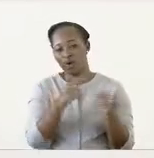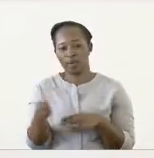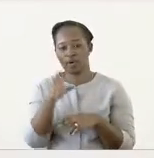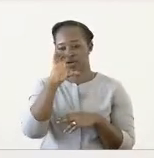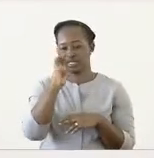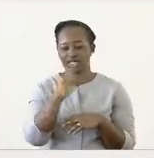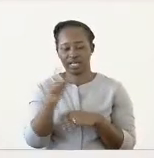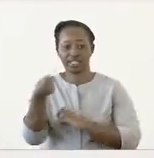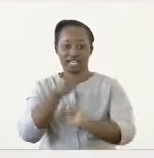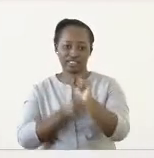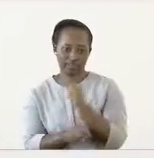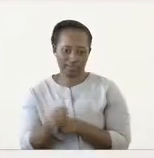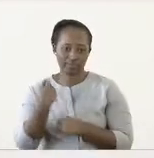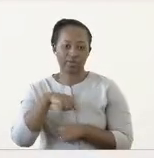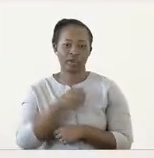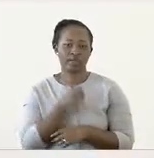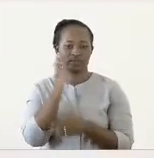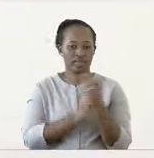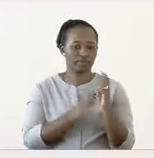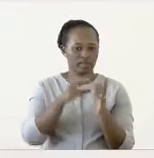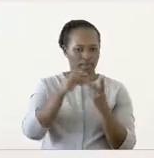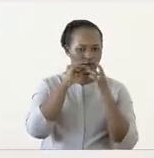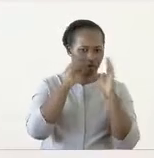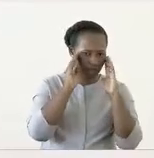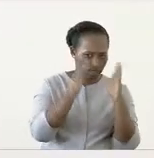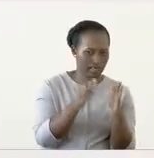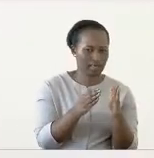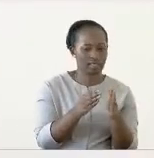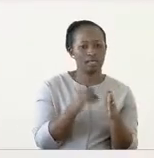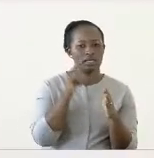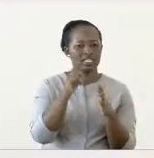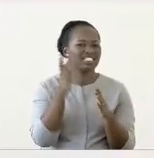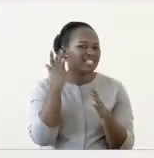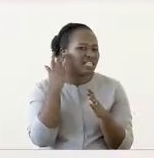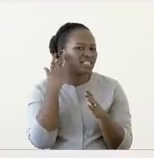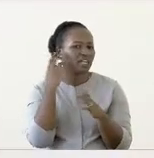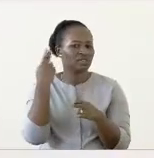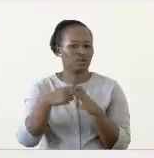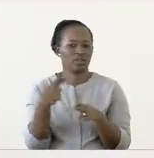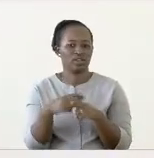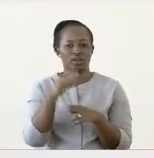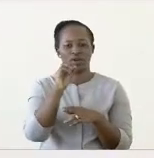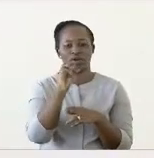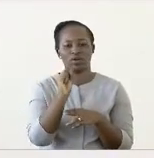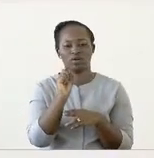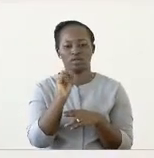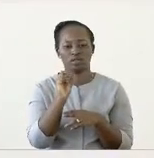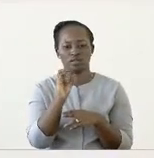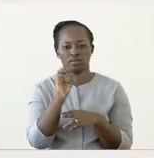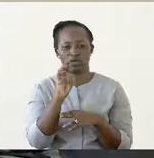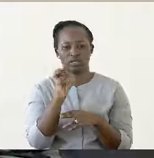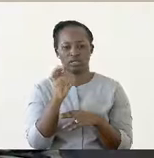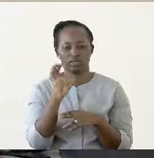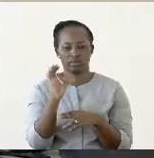that detects that one. These senses are called osmotic receptor cells, which detects any change in